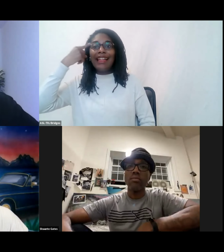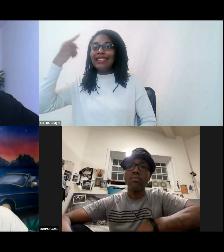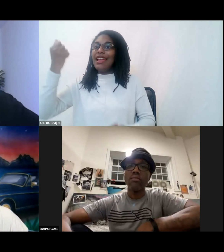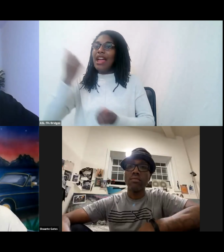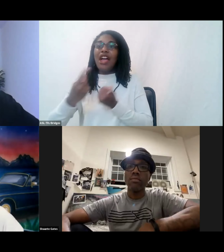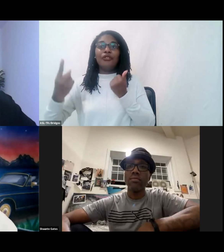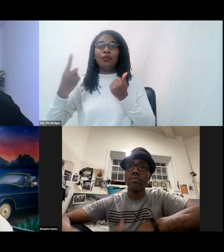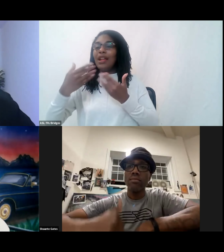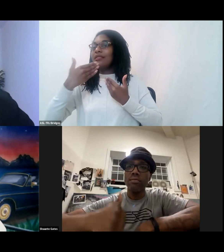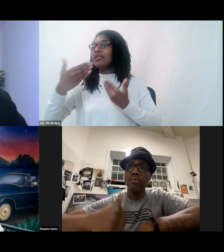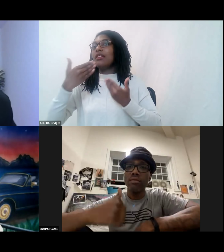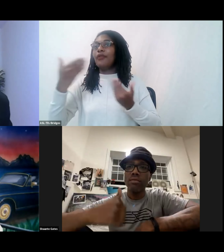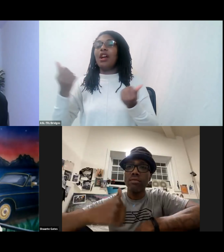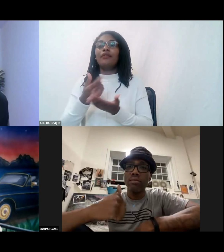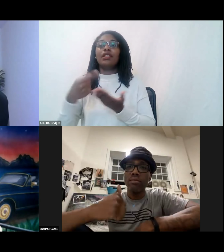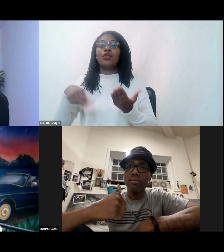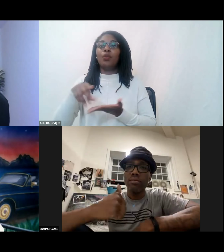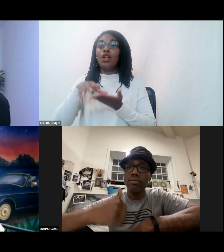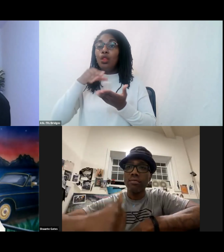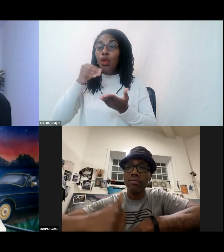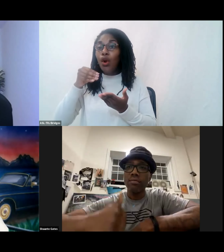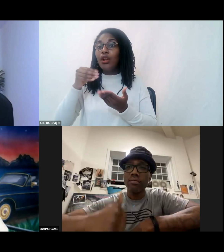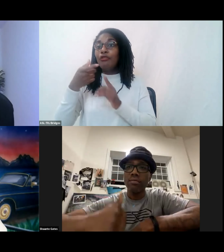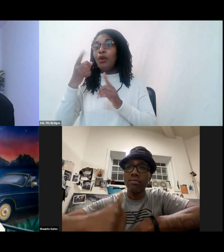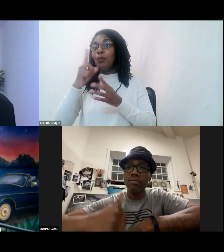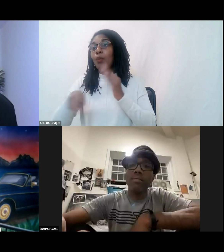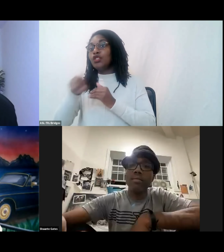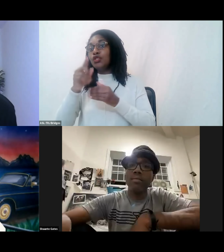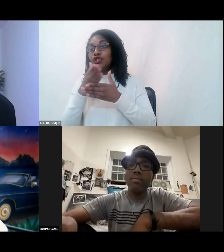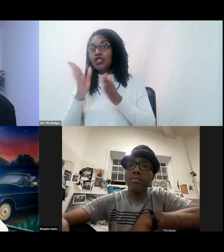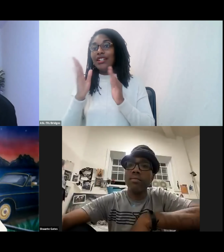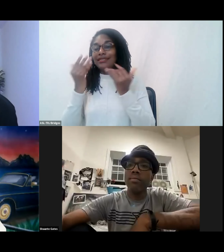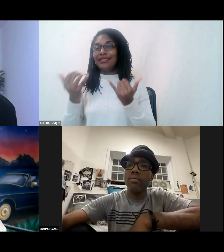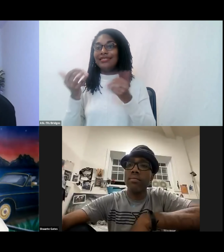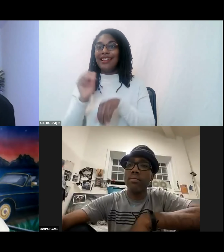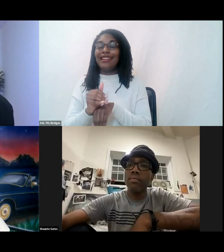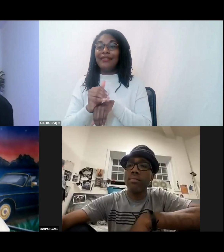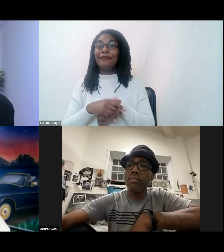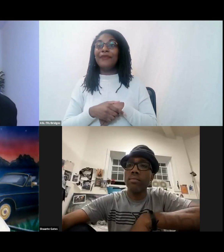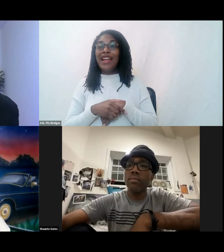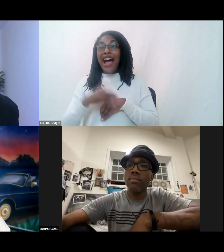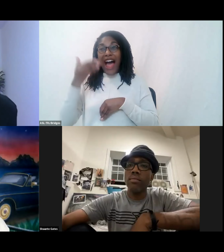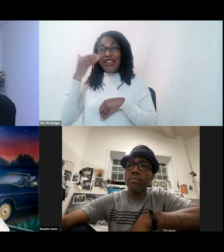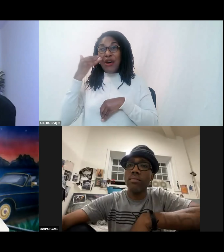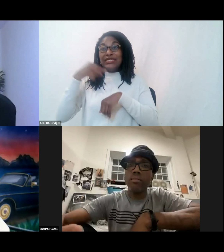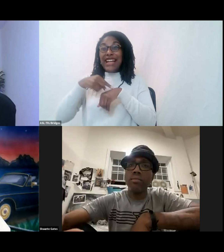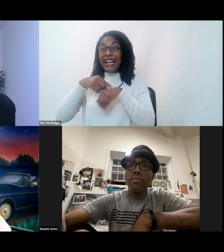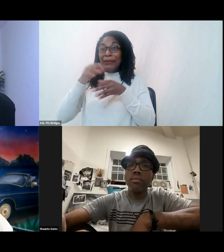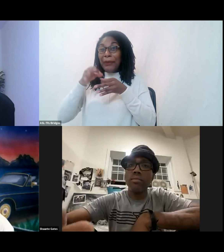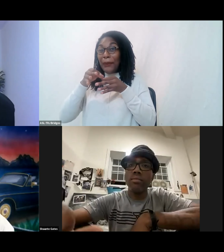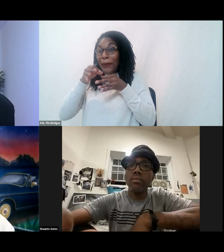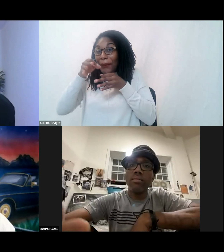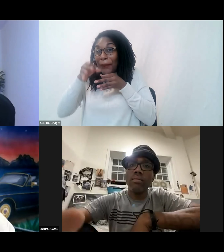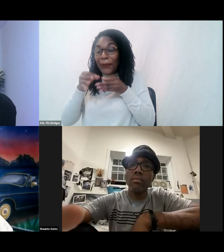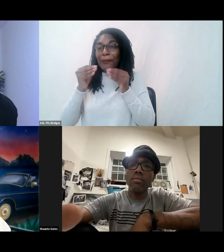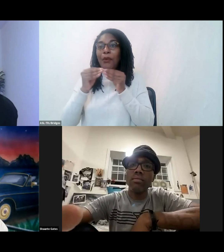kudos for all that we have learned and shared tonight. Because every panelist was so excellent, we ran a little bit over. I